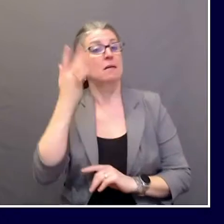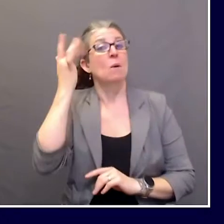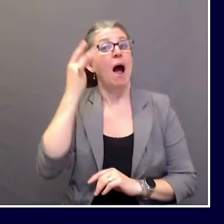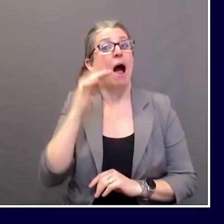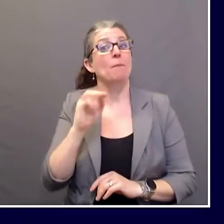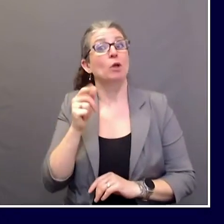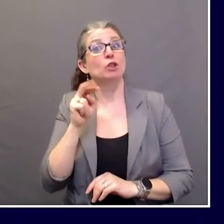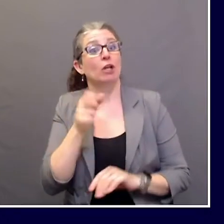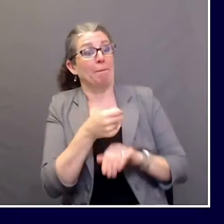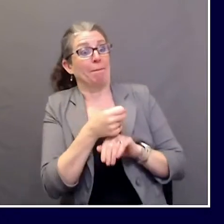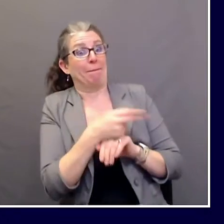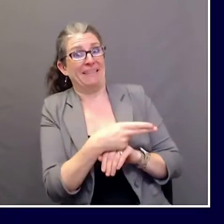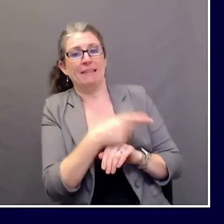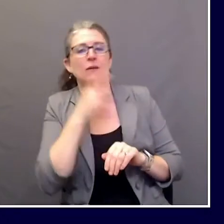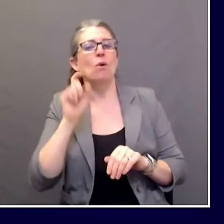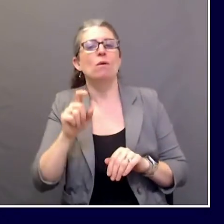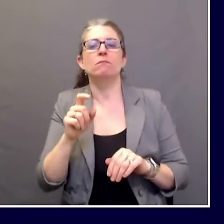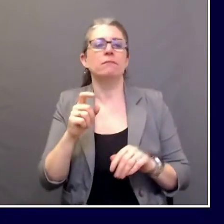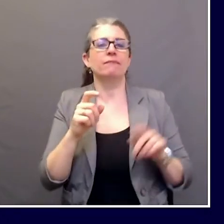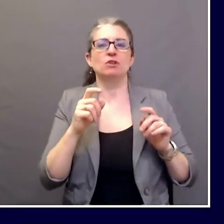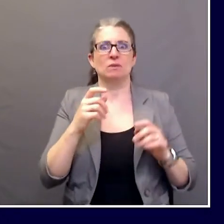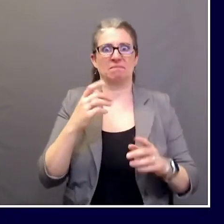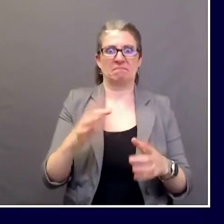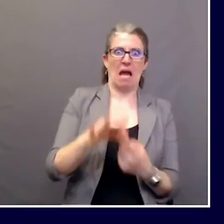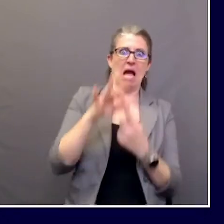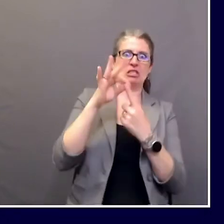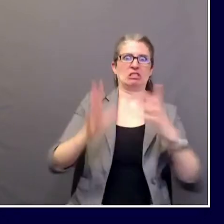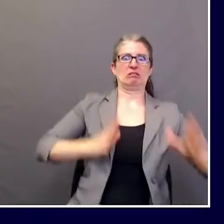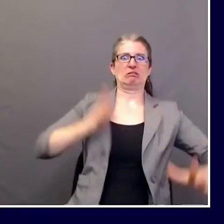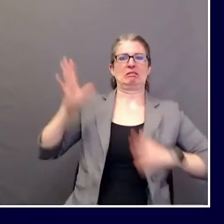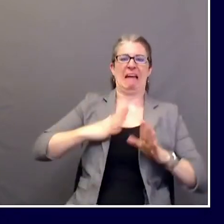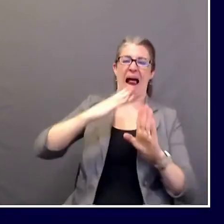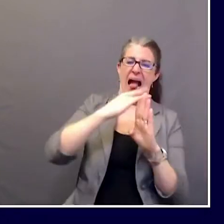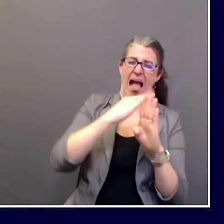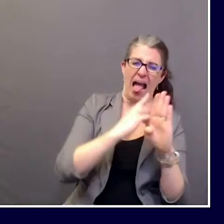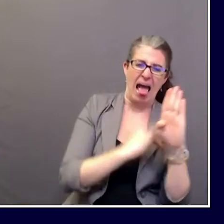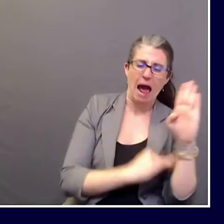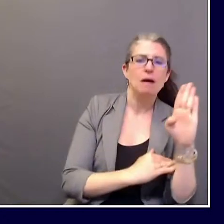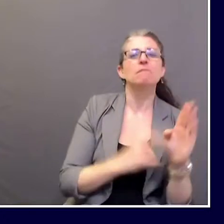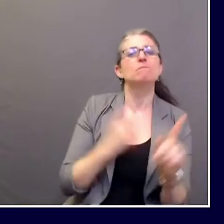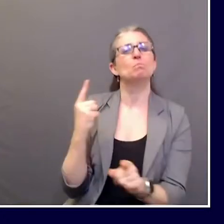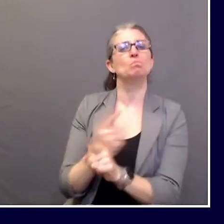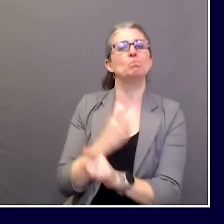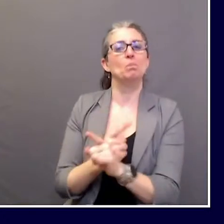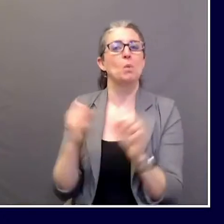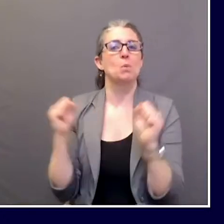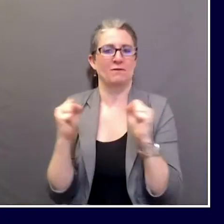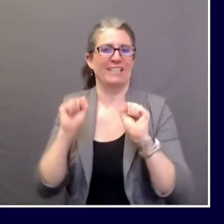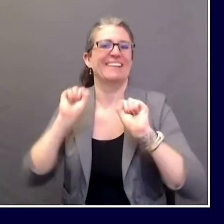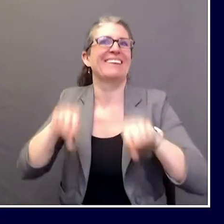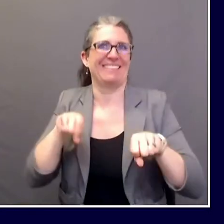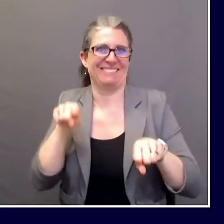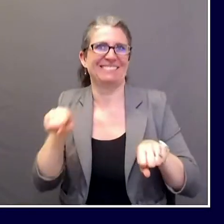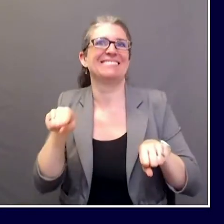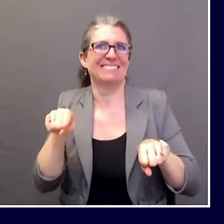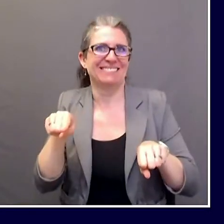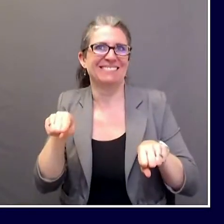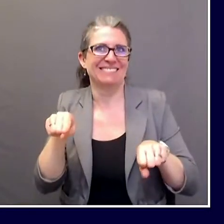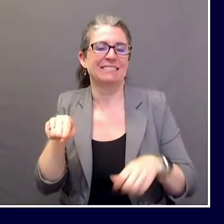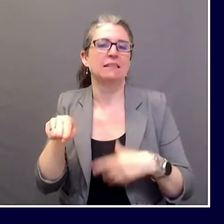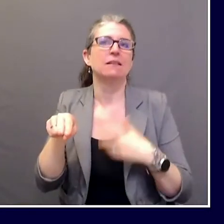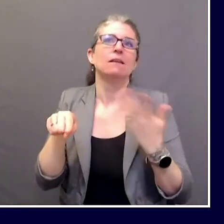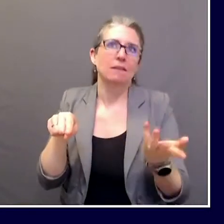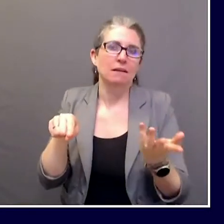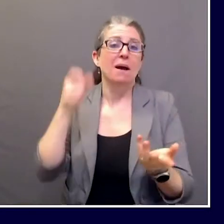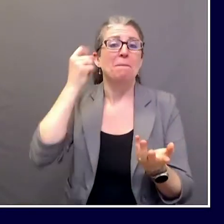more constraints than the J&J. Fortunately, the mobile unit itself is equipped to store not just